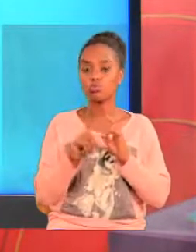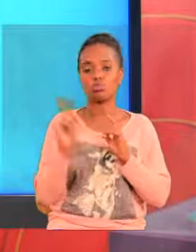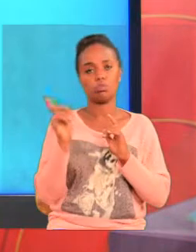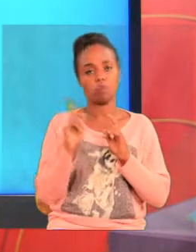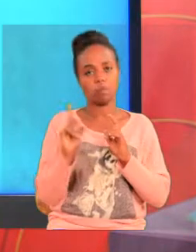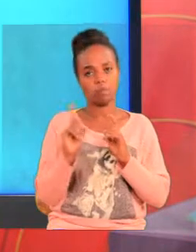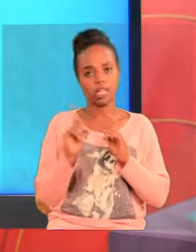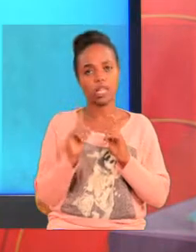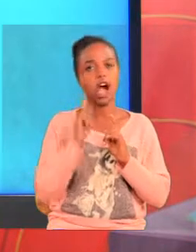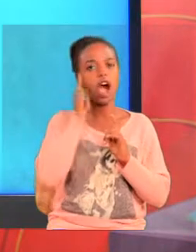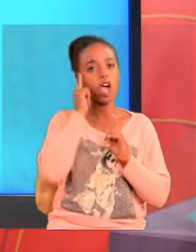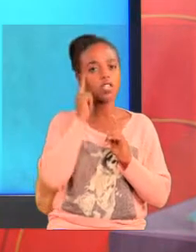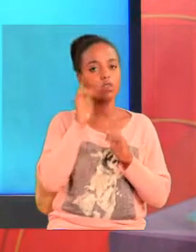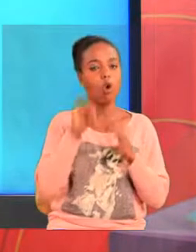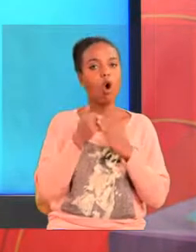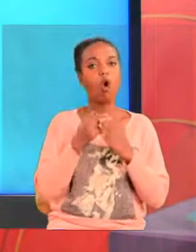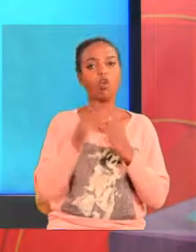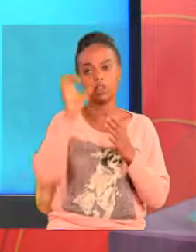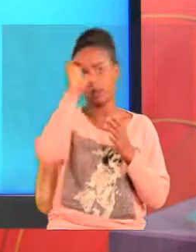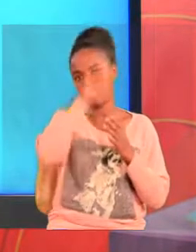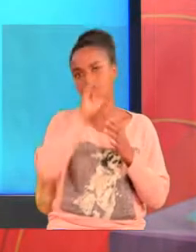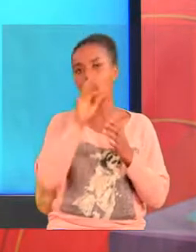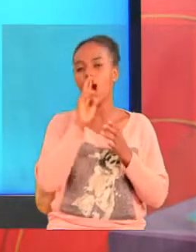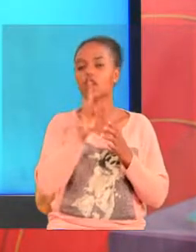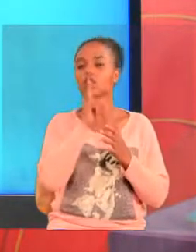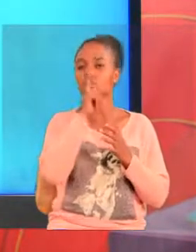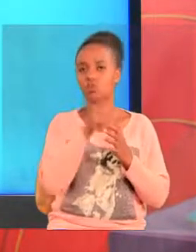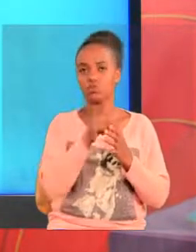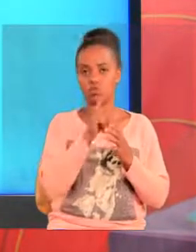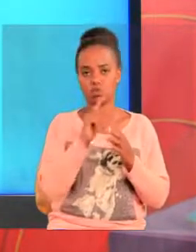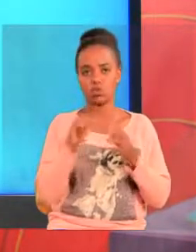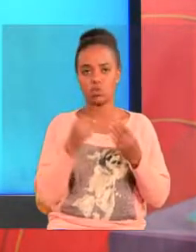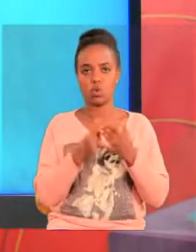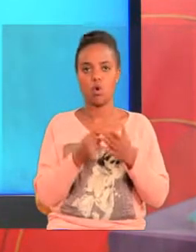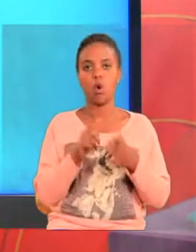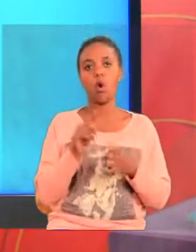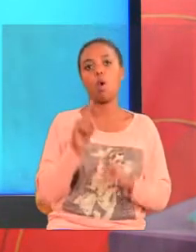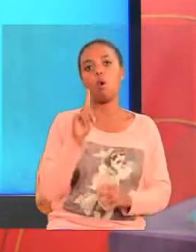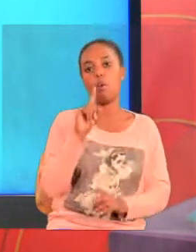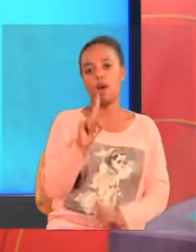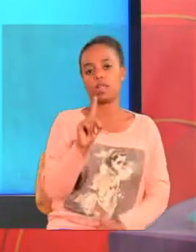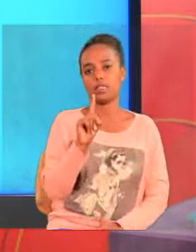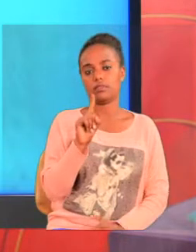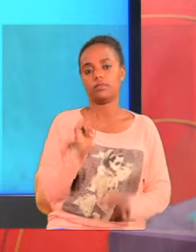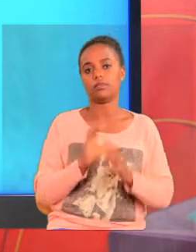assume all the premises are true. So 1,